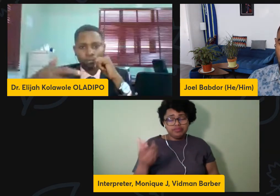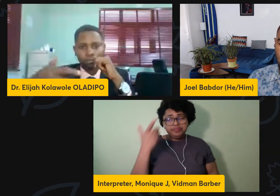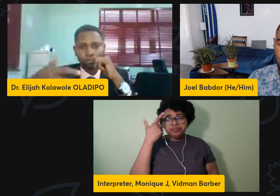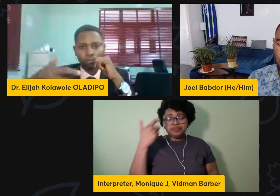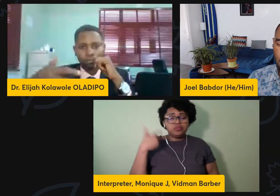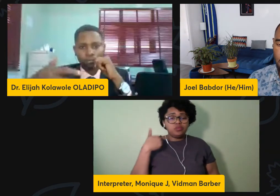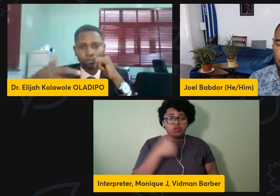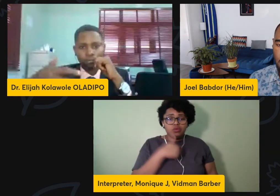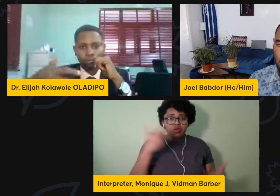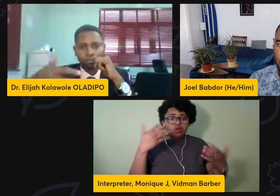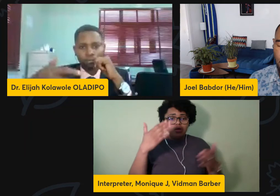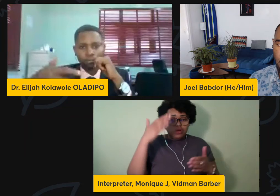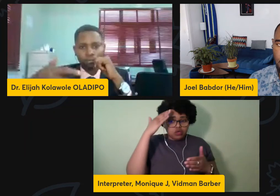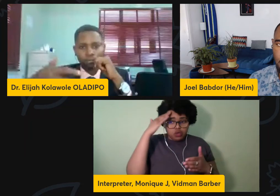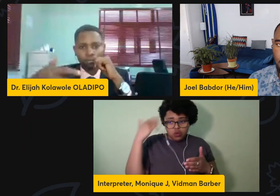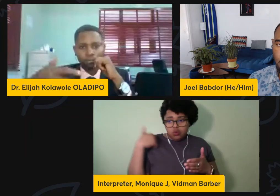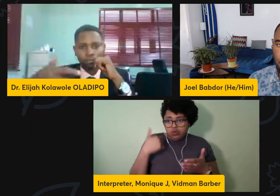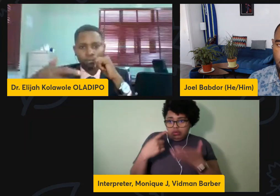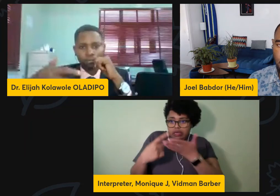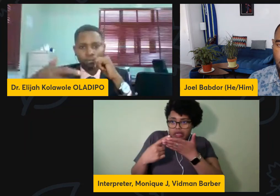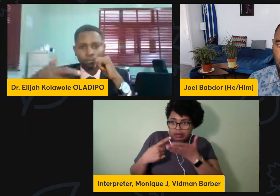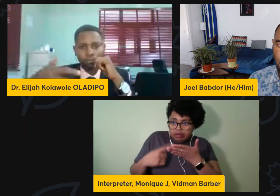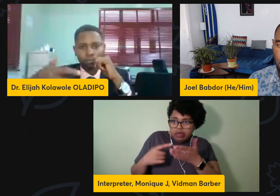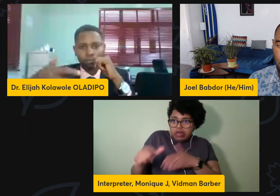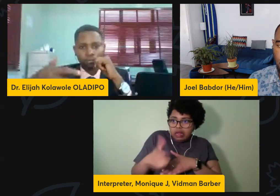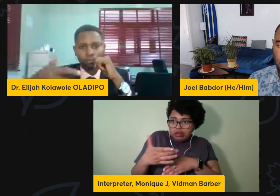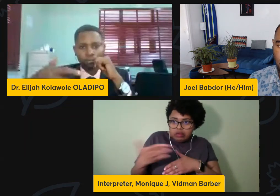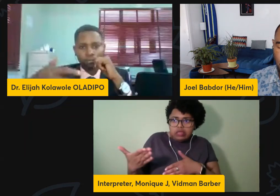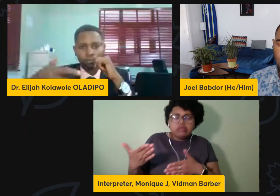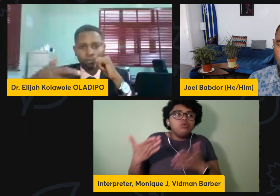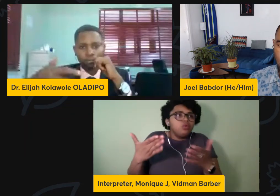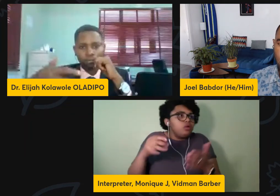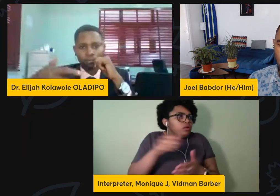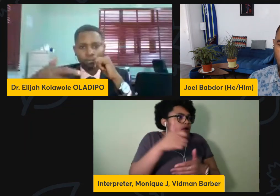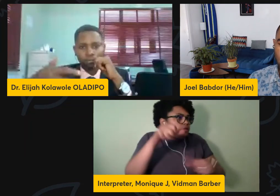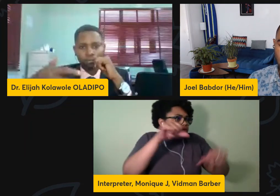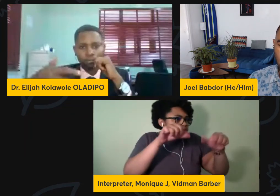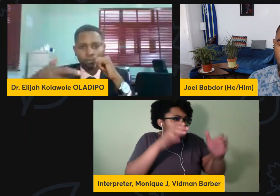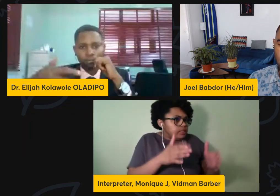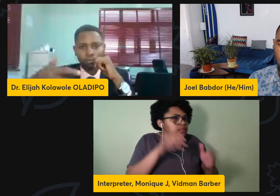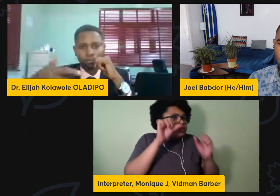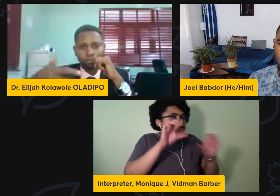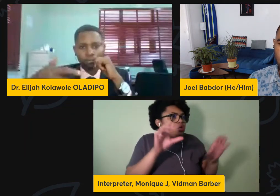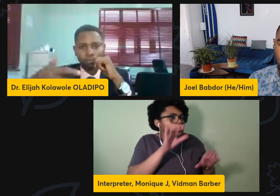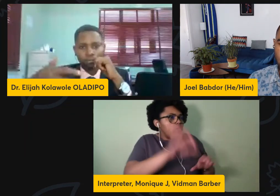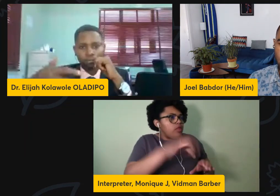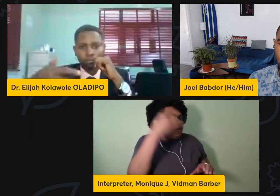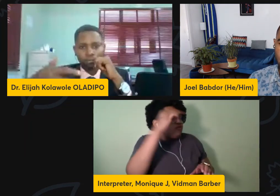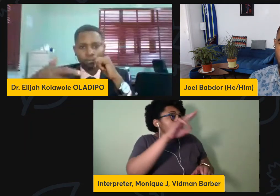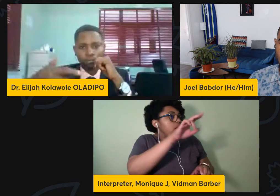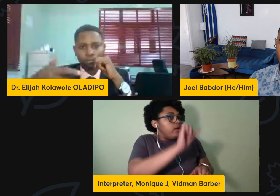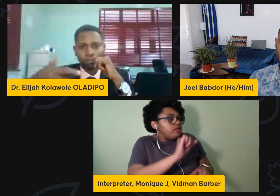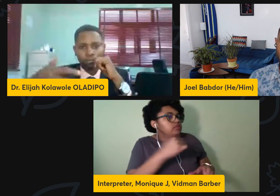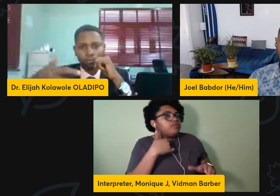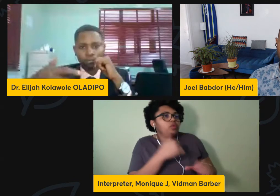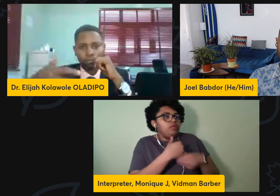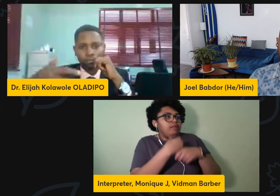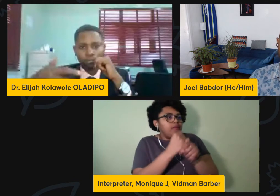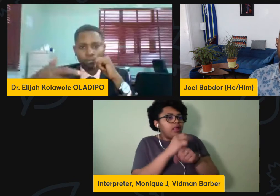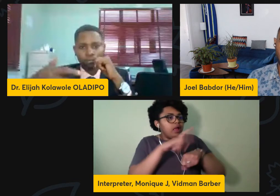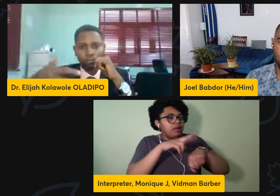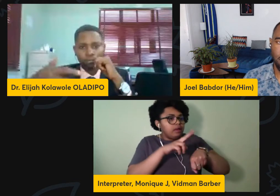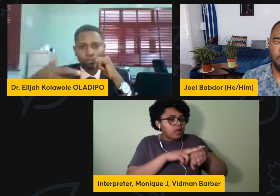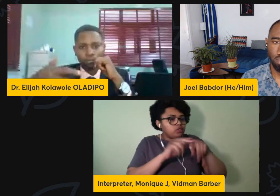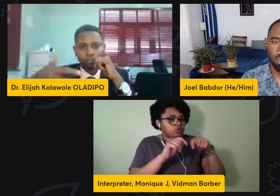we are collaborating, if there are other things we cannot do, we have other scientists that can do that for us, and we form a national team. So